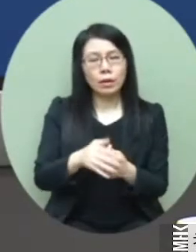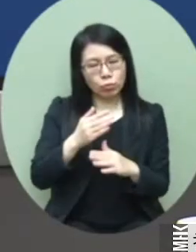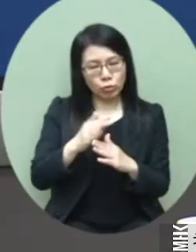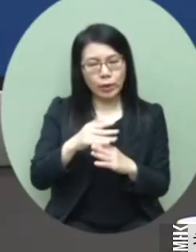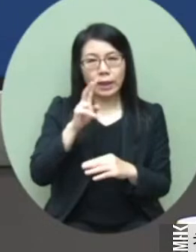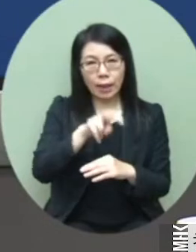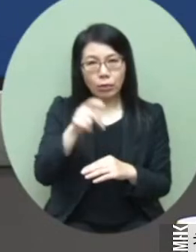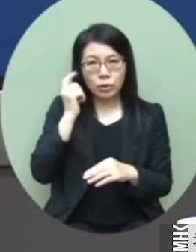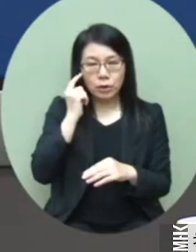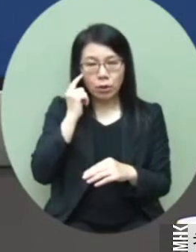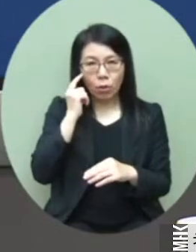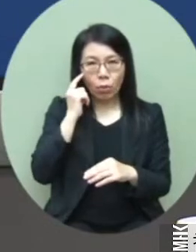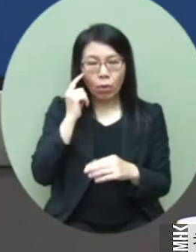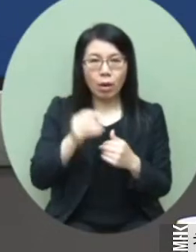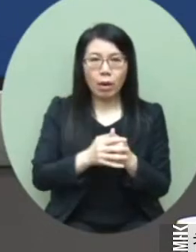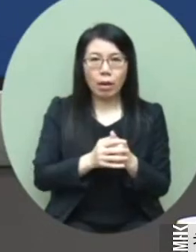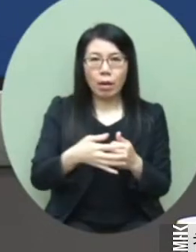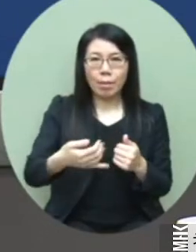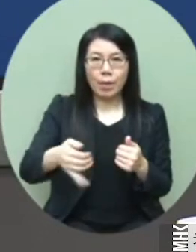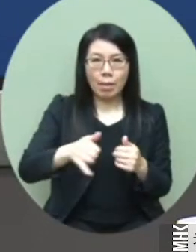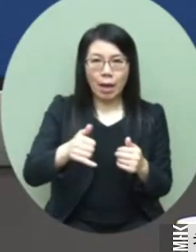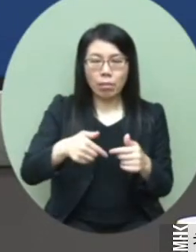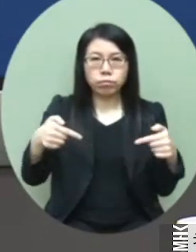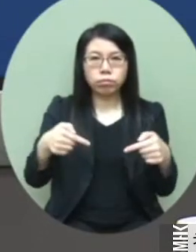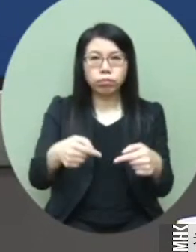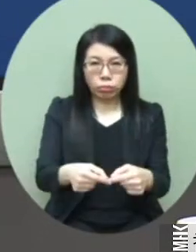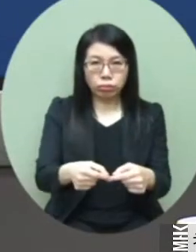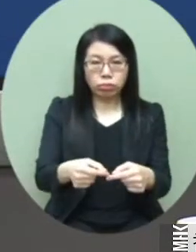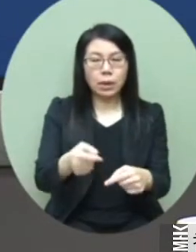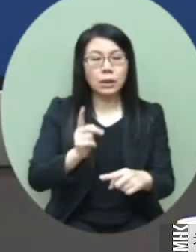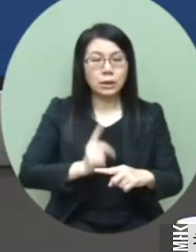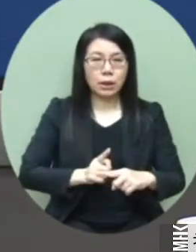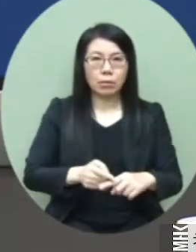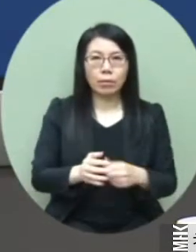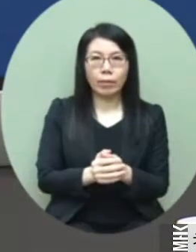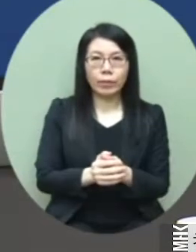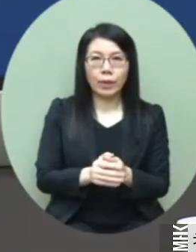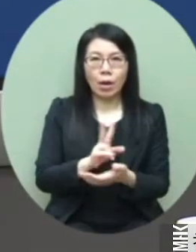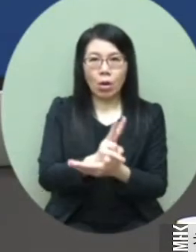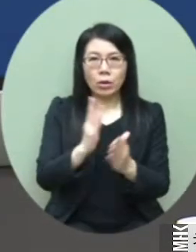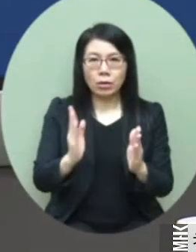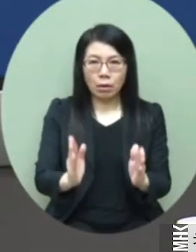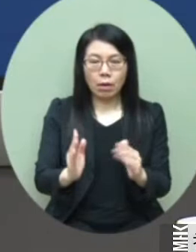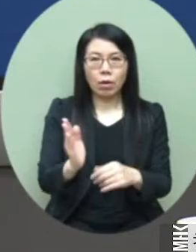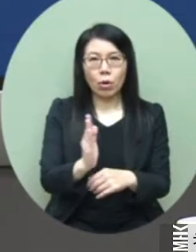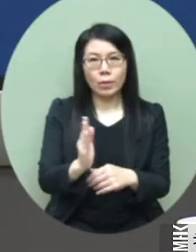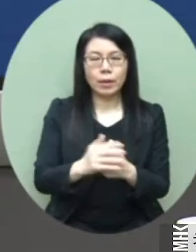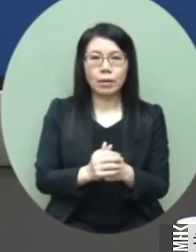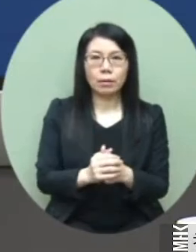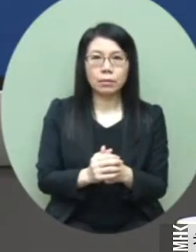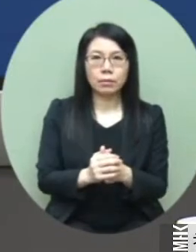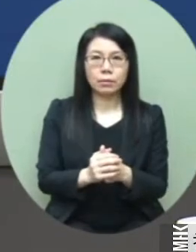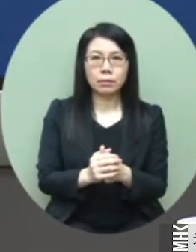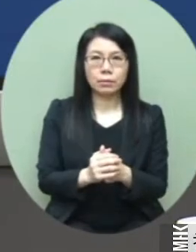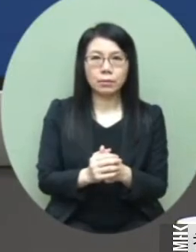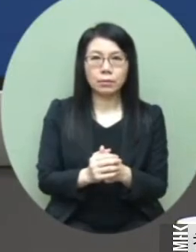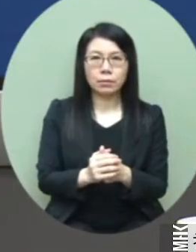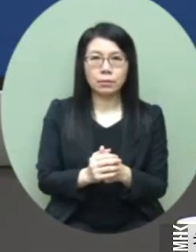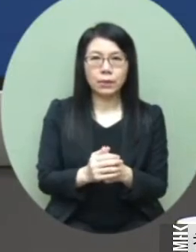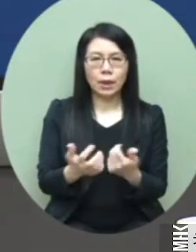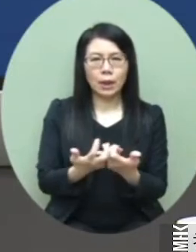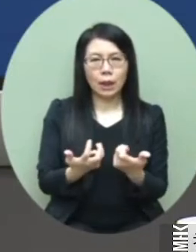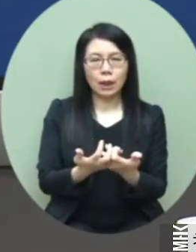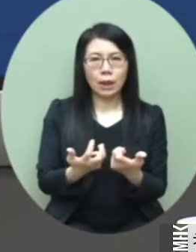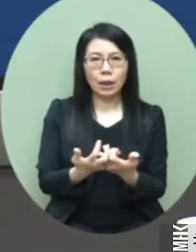premises, people were less inclined to go out, and the number of trips made by members